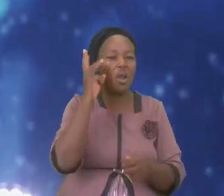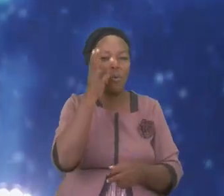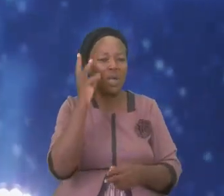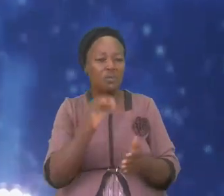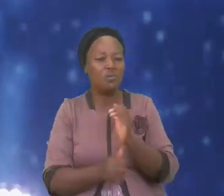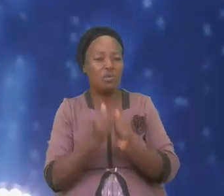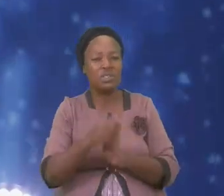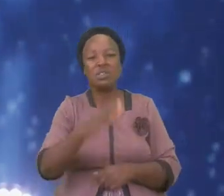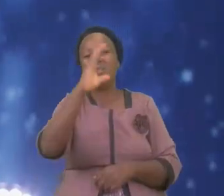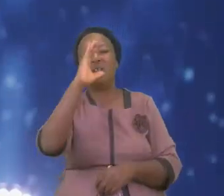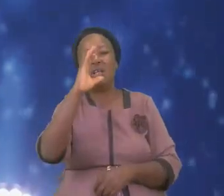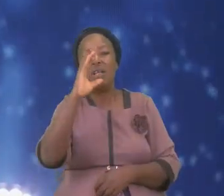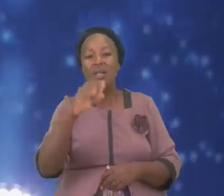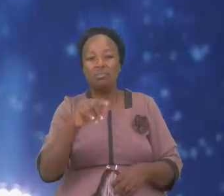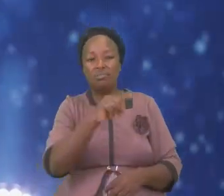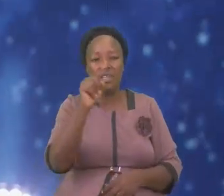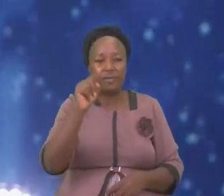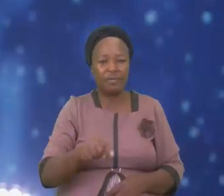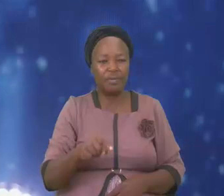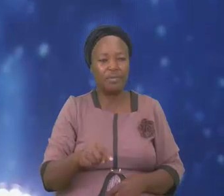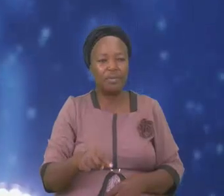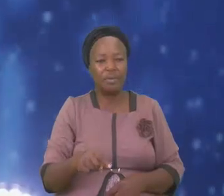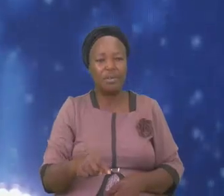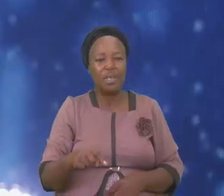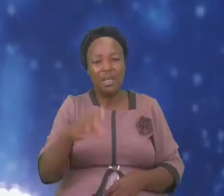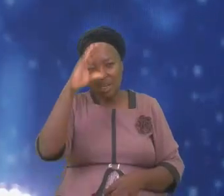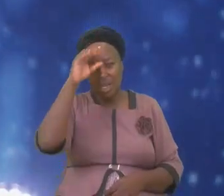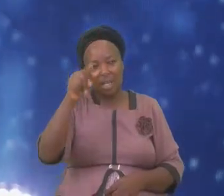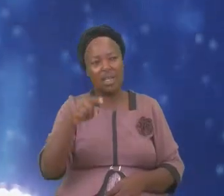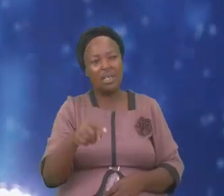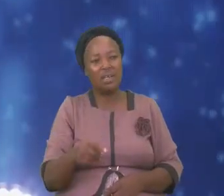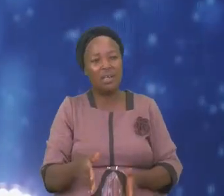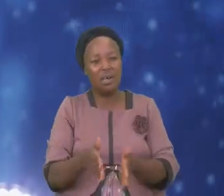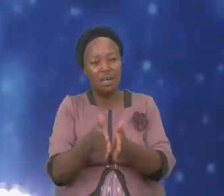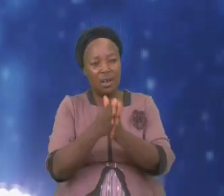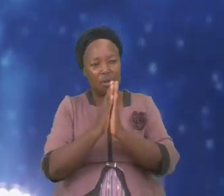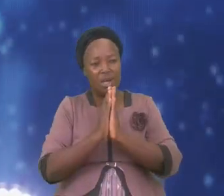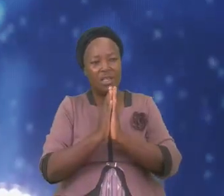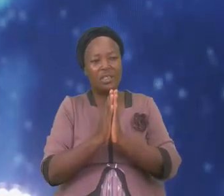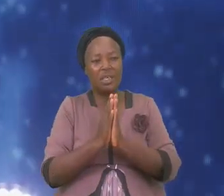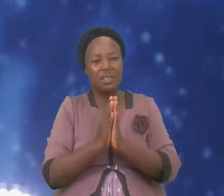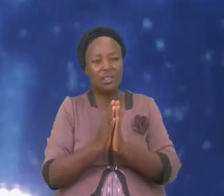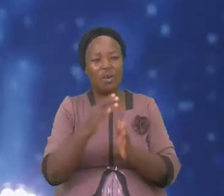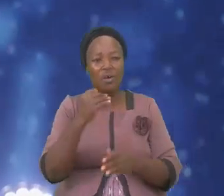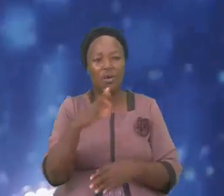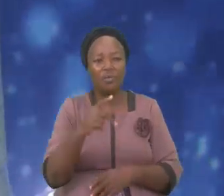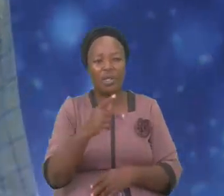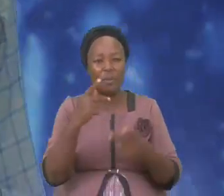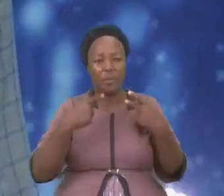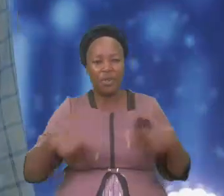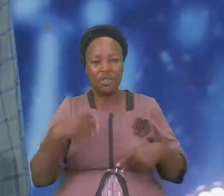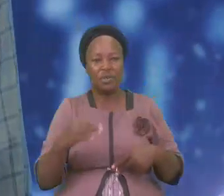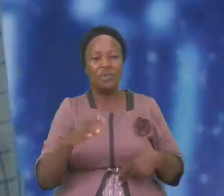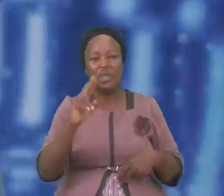requested of the prince of the eunuchs that he would not defile himself.